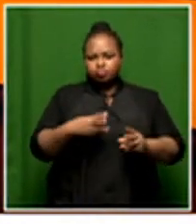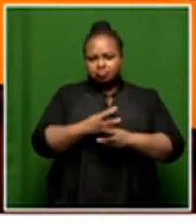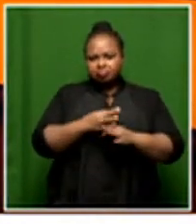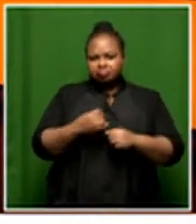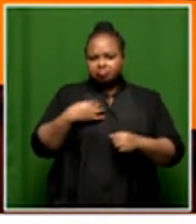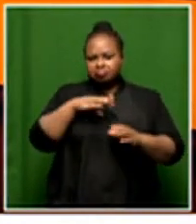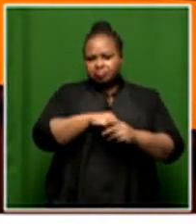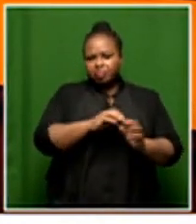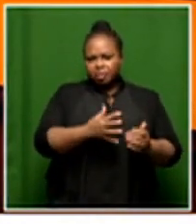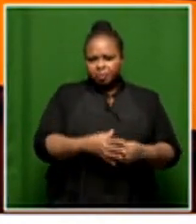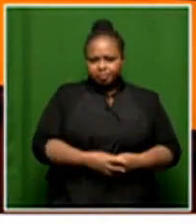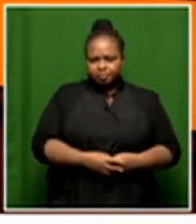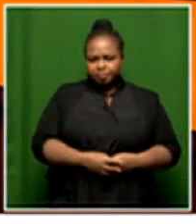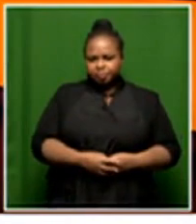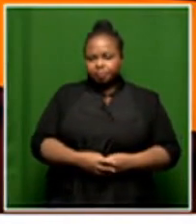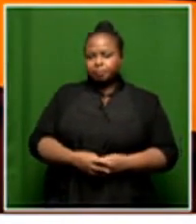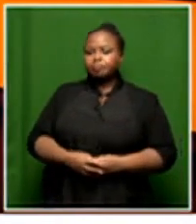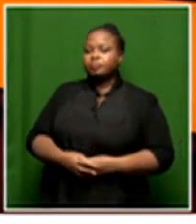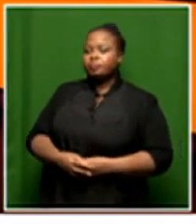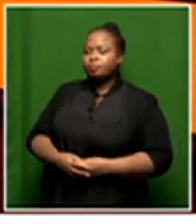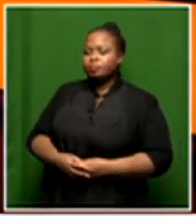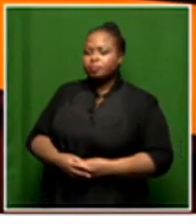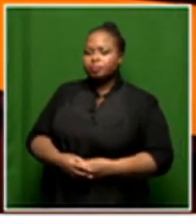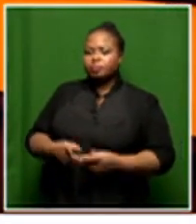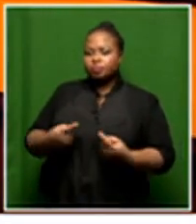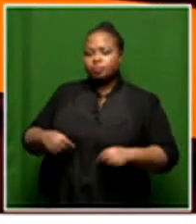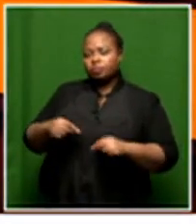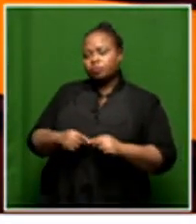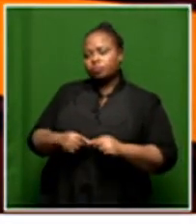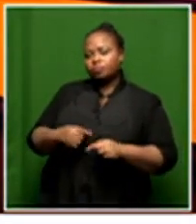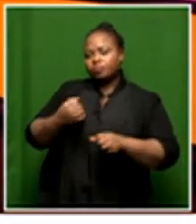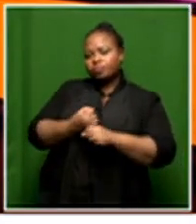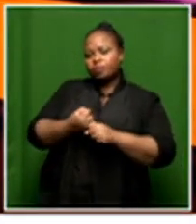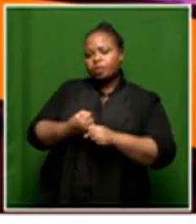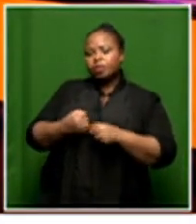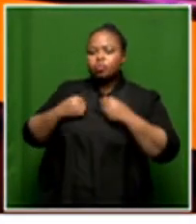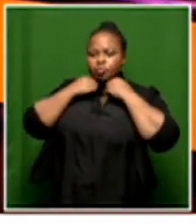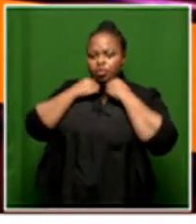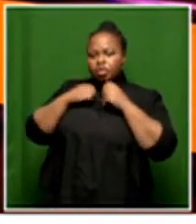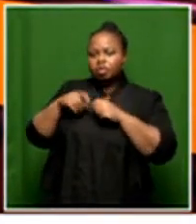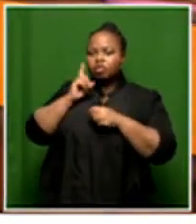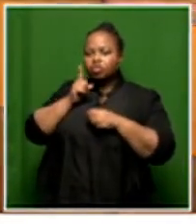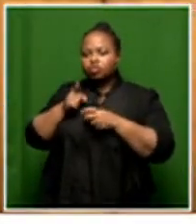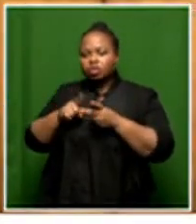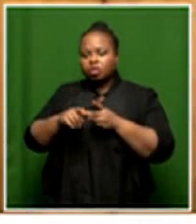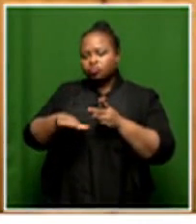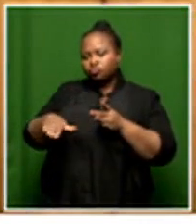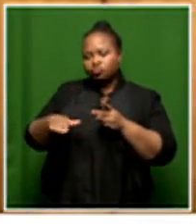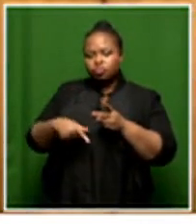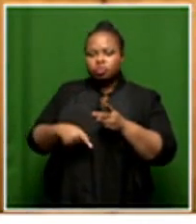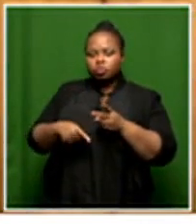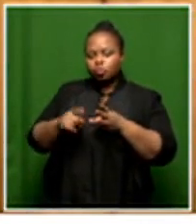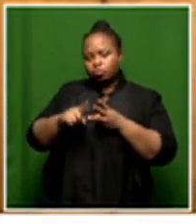parents? So we've created a really engaging parent-tutor-teacher login or